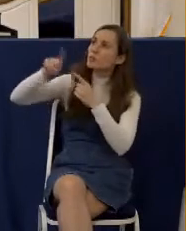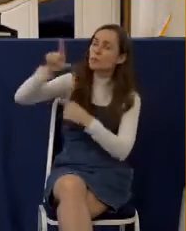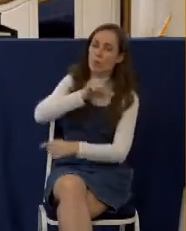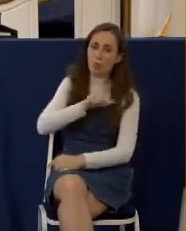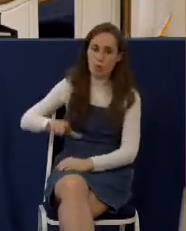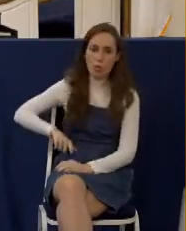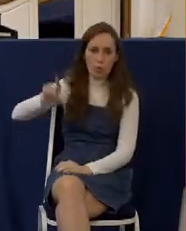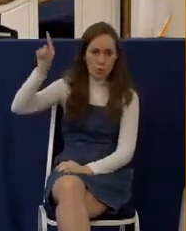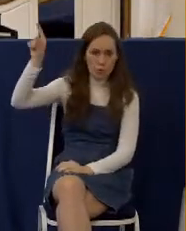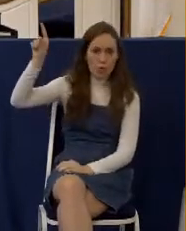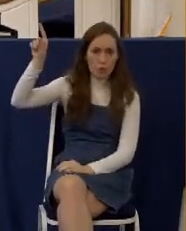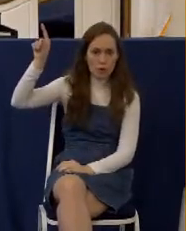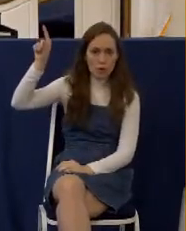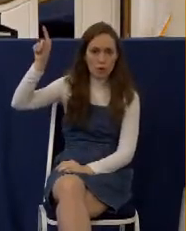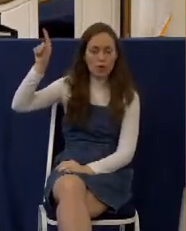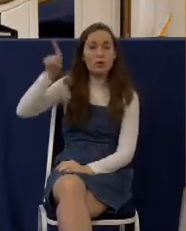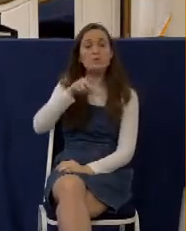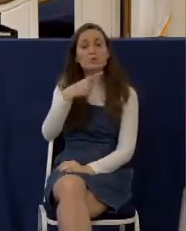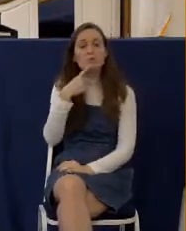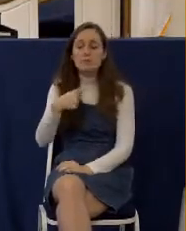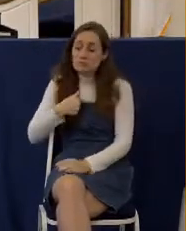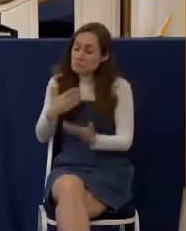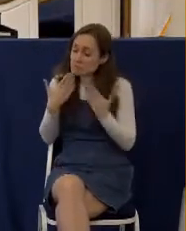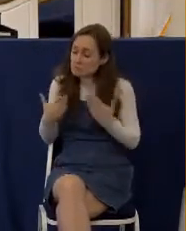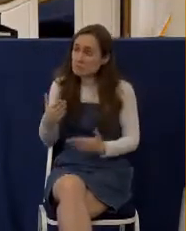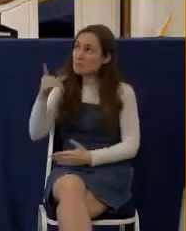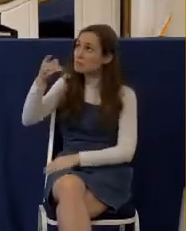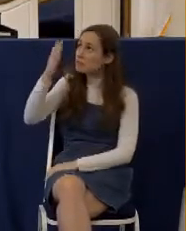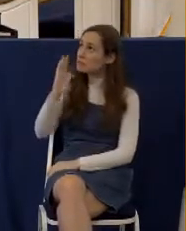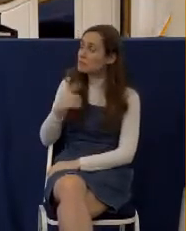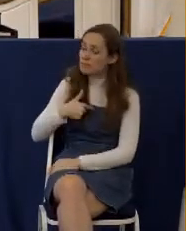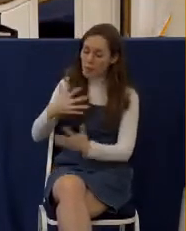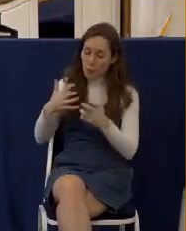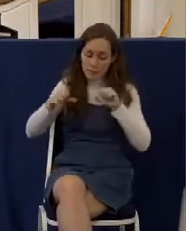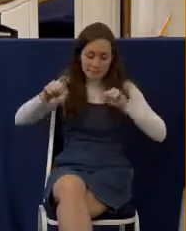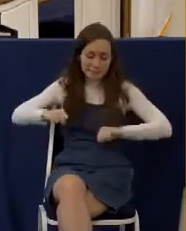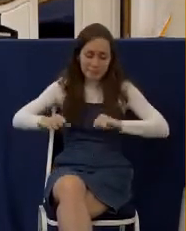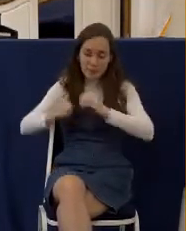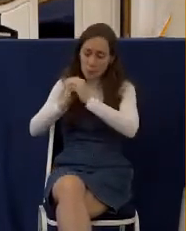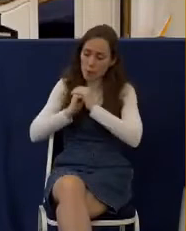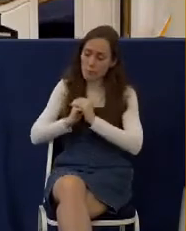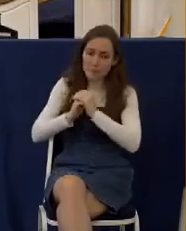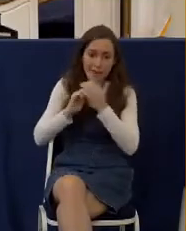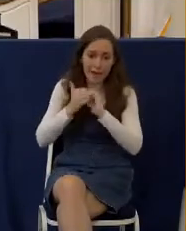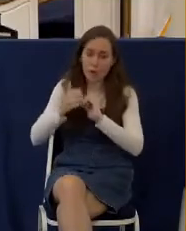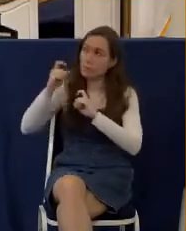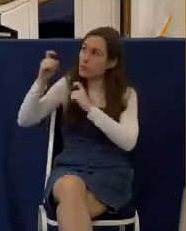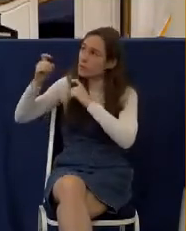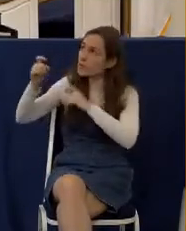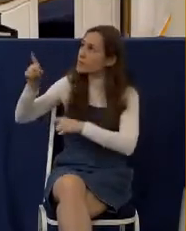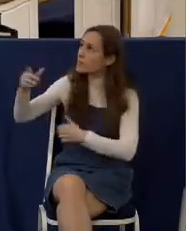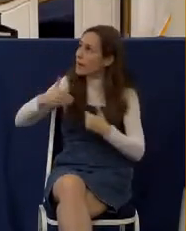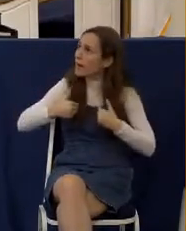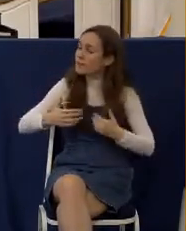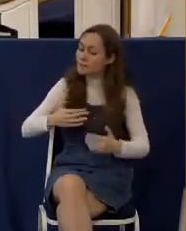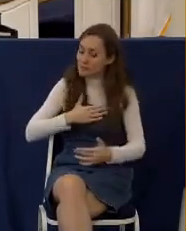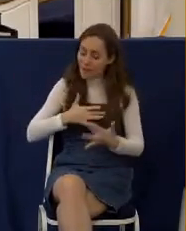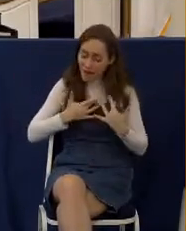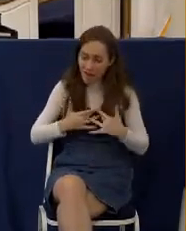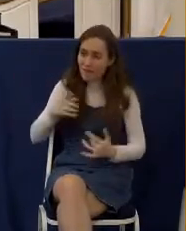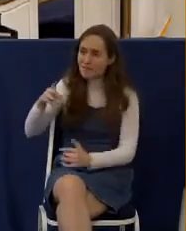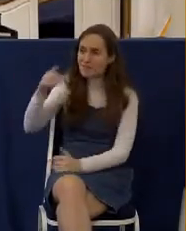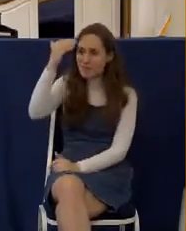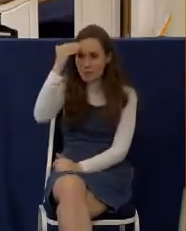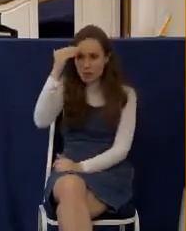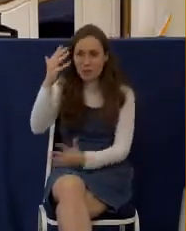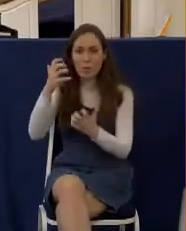Because you're saying, you know what, I'm just thankful to God and I want to be able to worship him in this way and I want him to know he has my heart and I want to help the work of